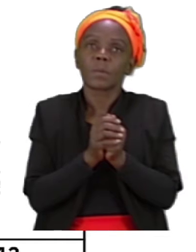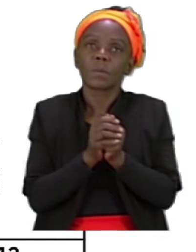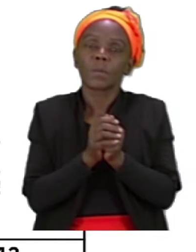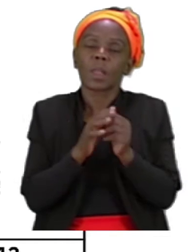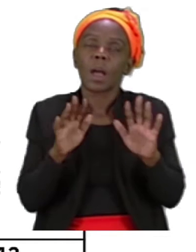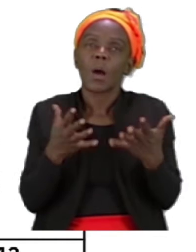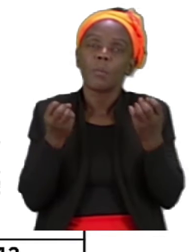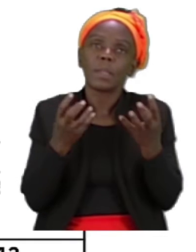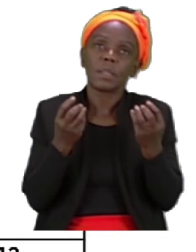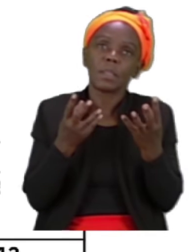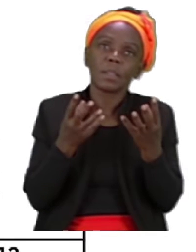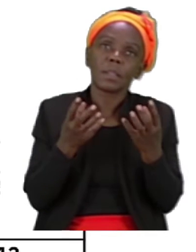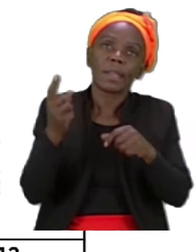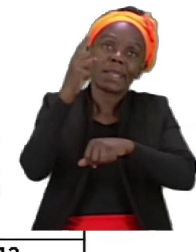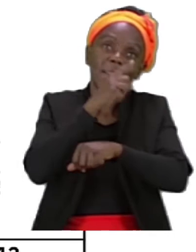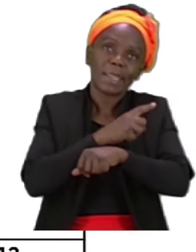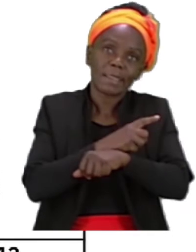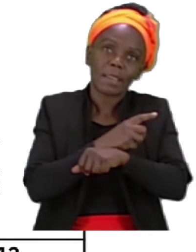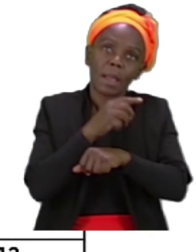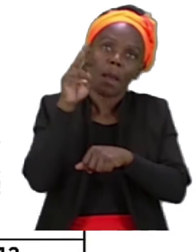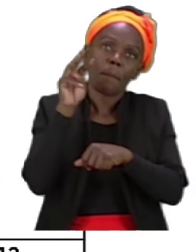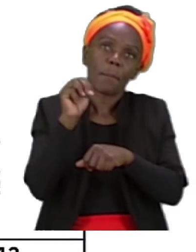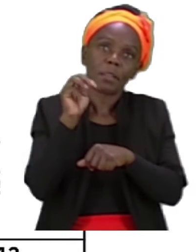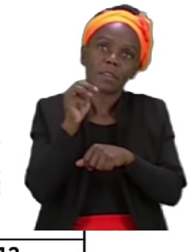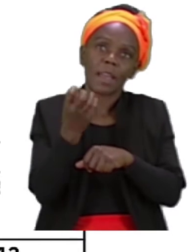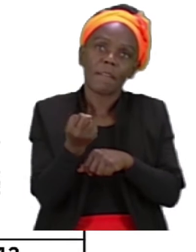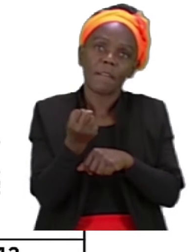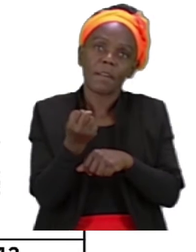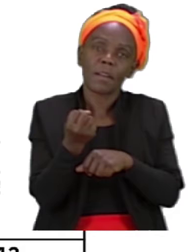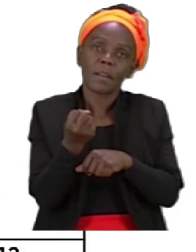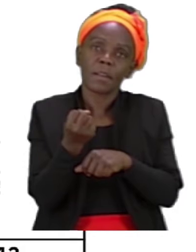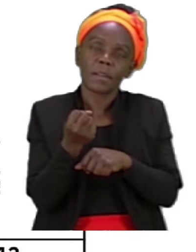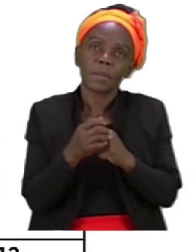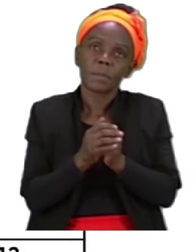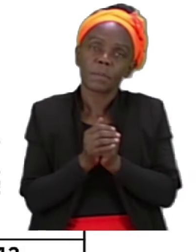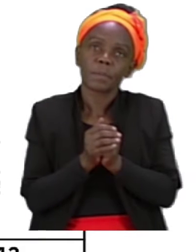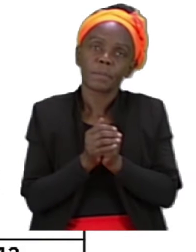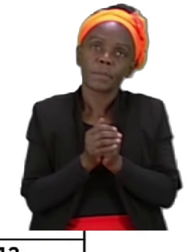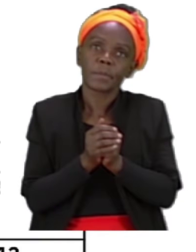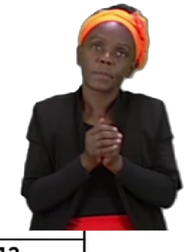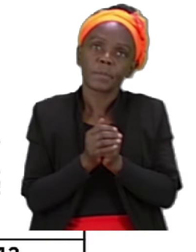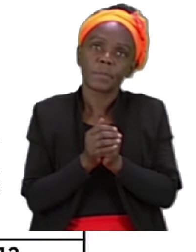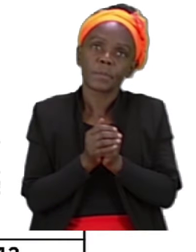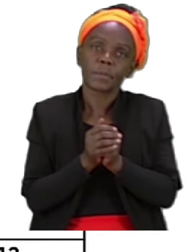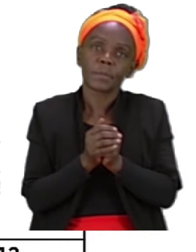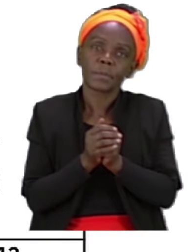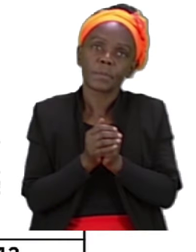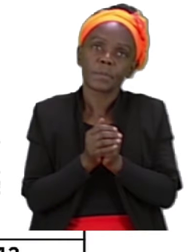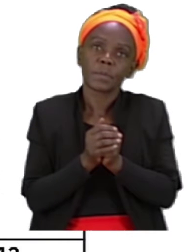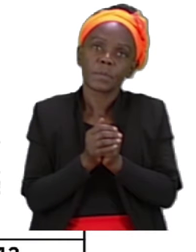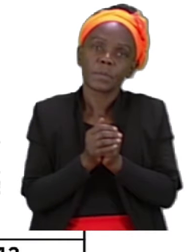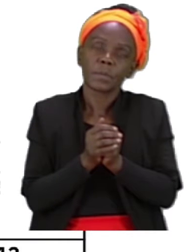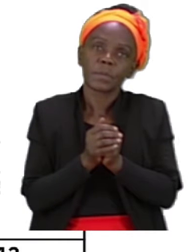many days, because the first day is always represented by the number 1. And then the last day